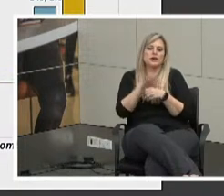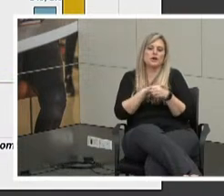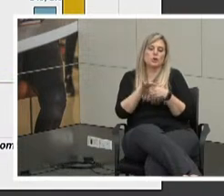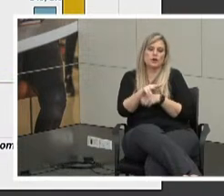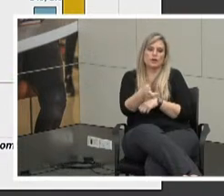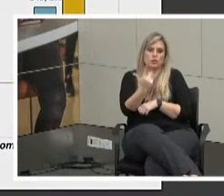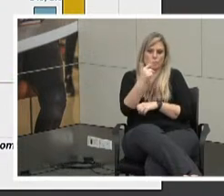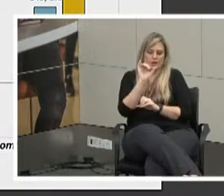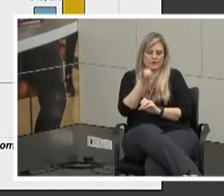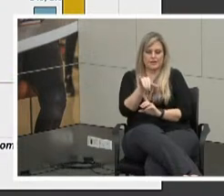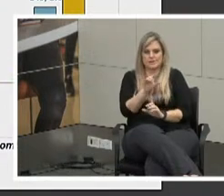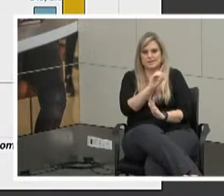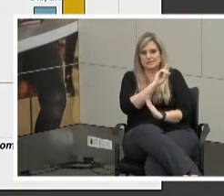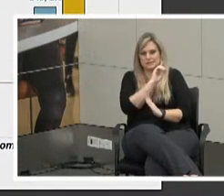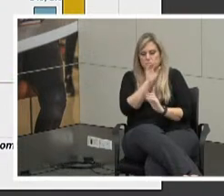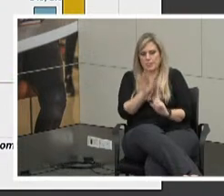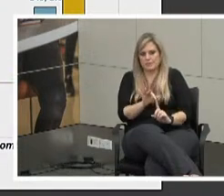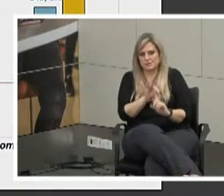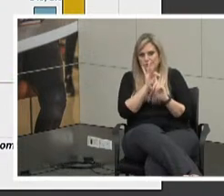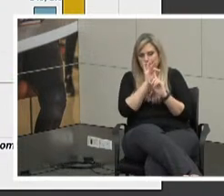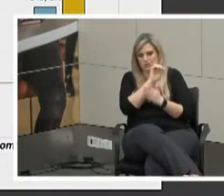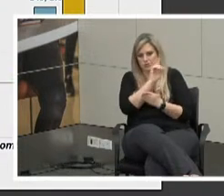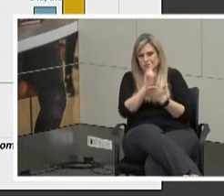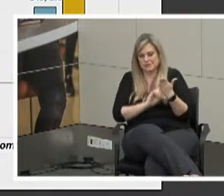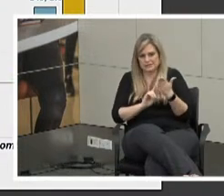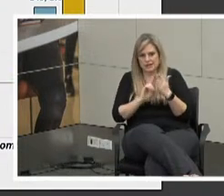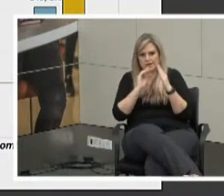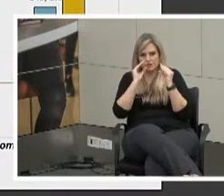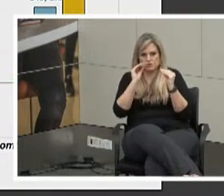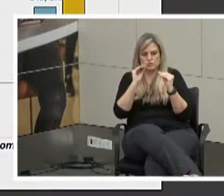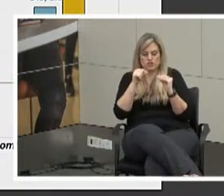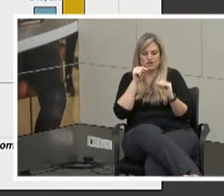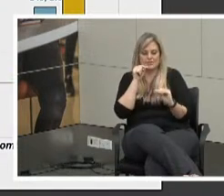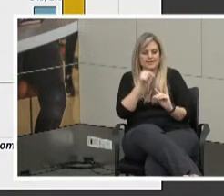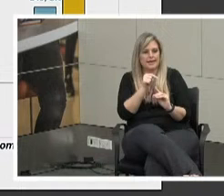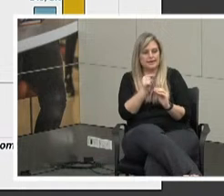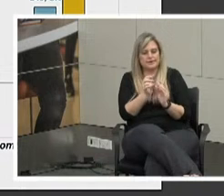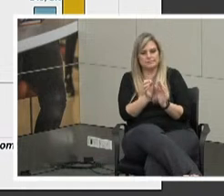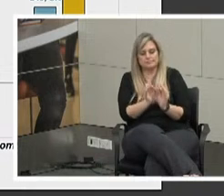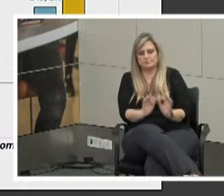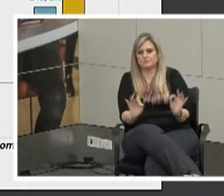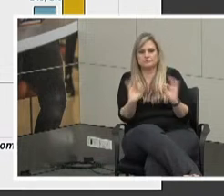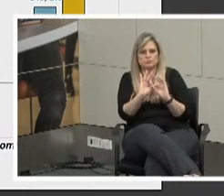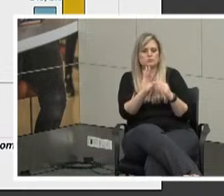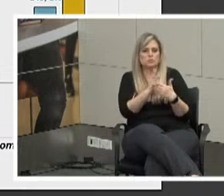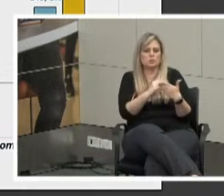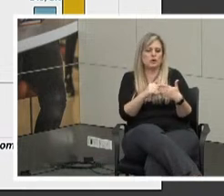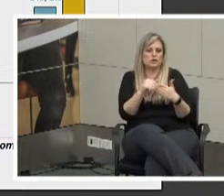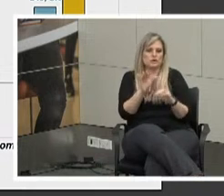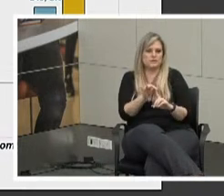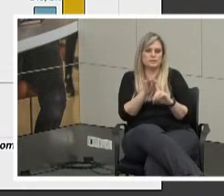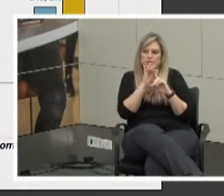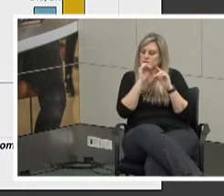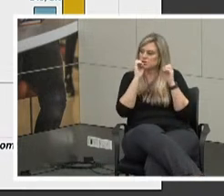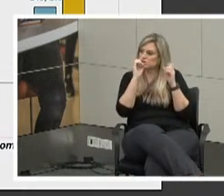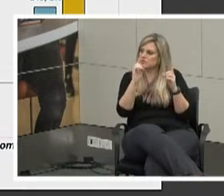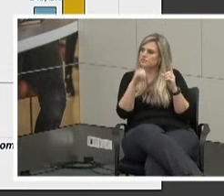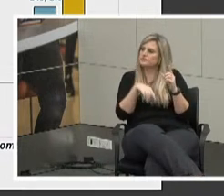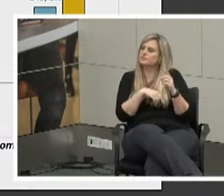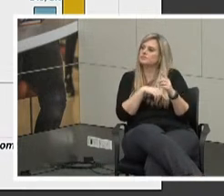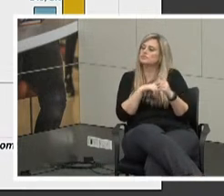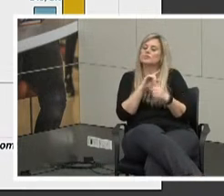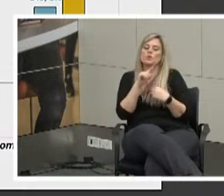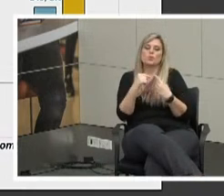designed instruction and that is the meat of special education in order um as you a student